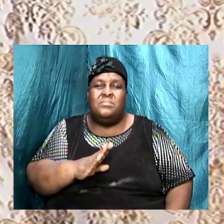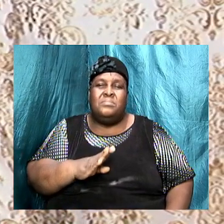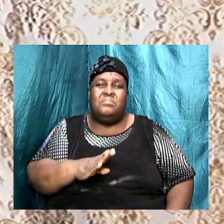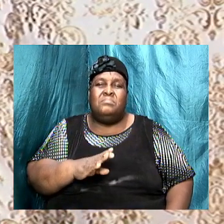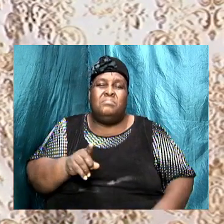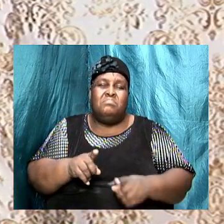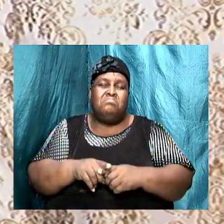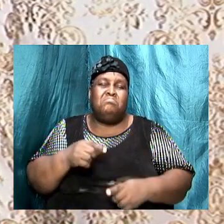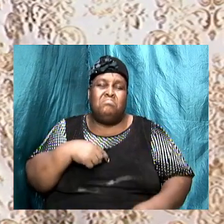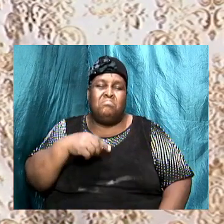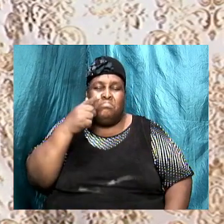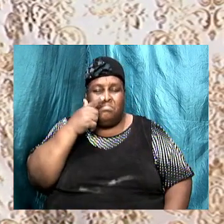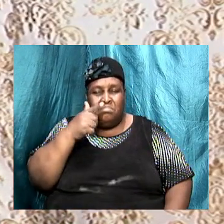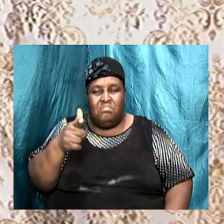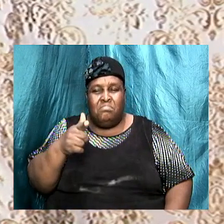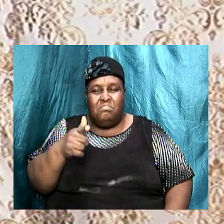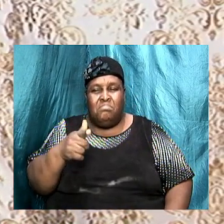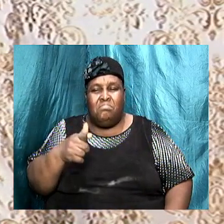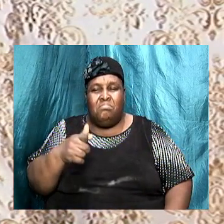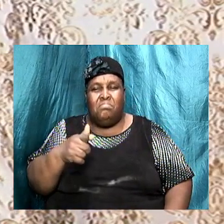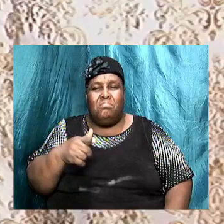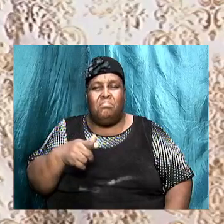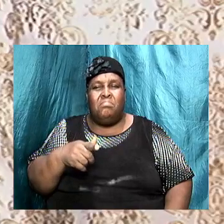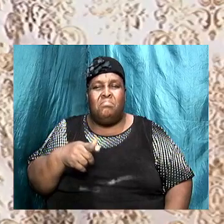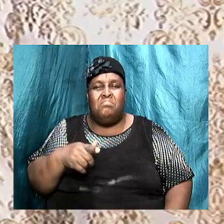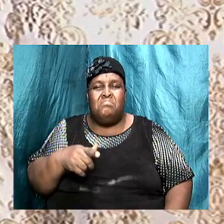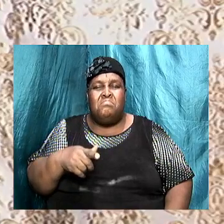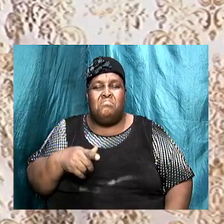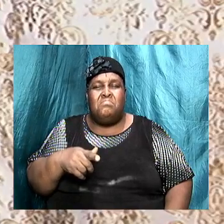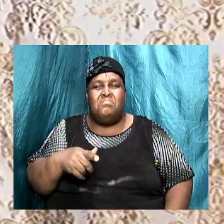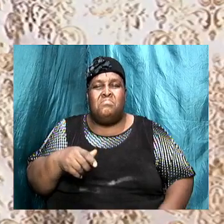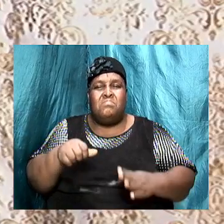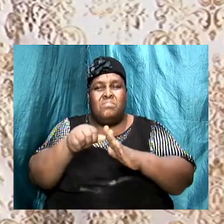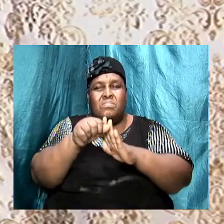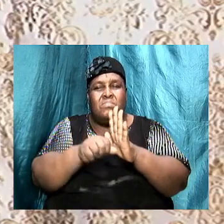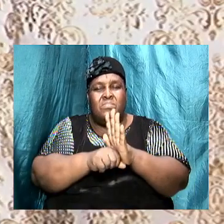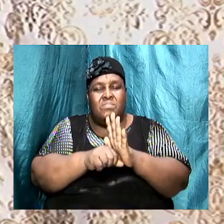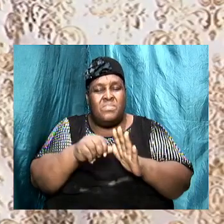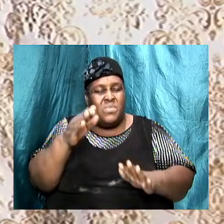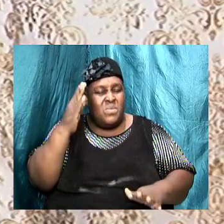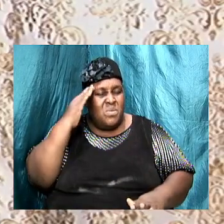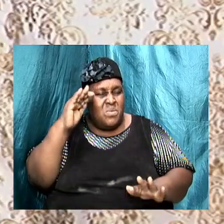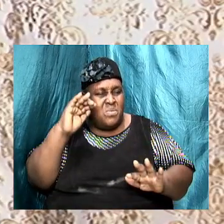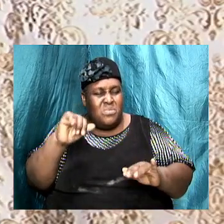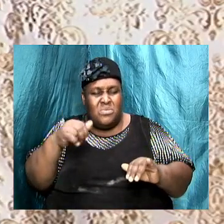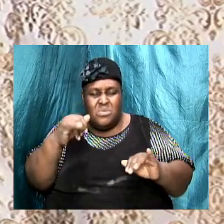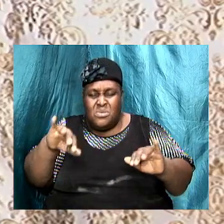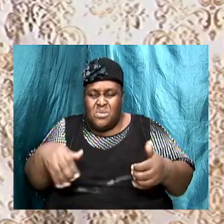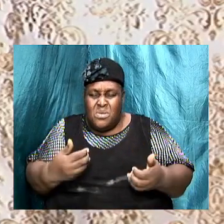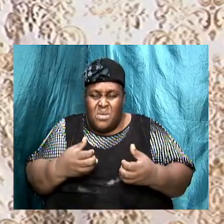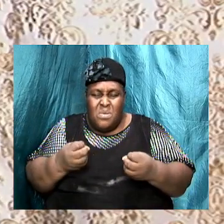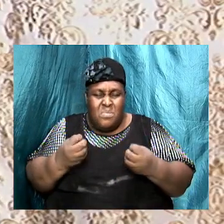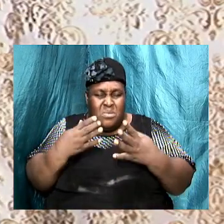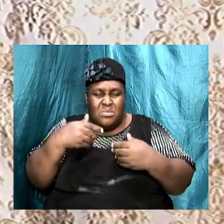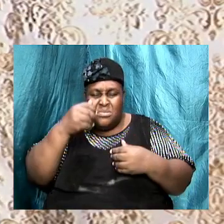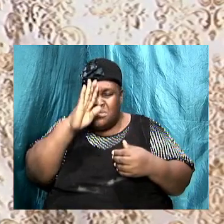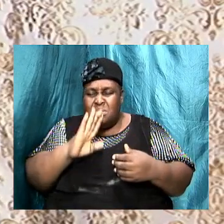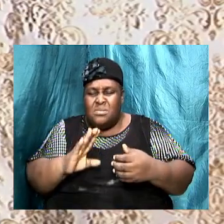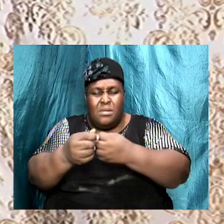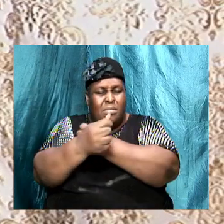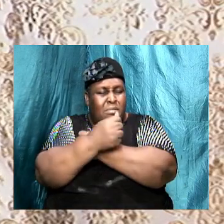As I look on the passages, I recognize just how much God loves us.